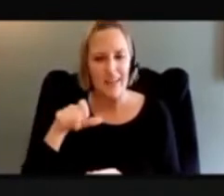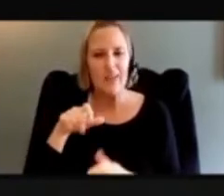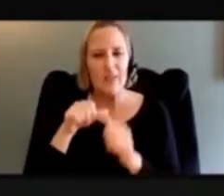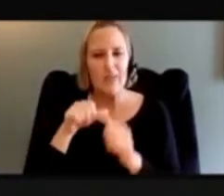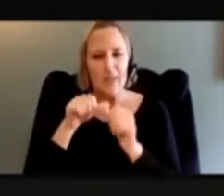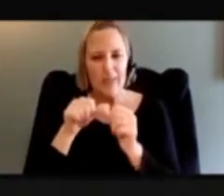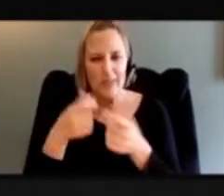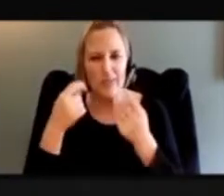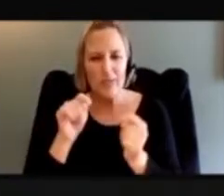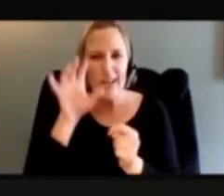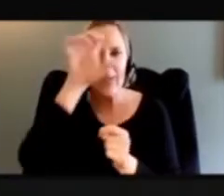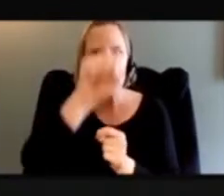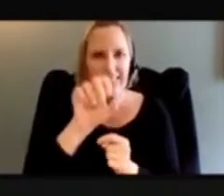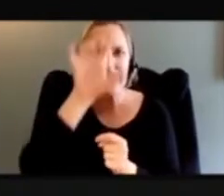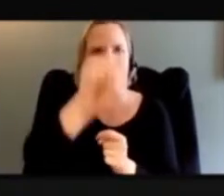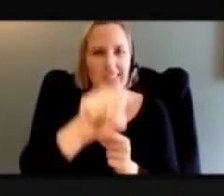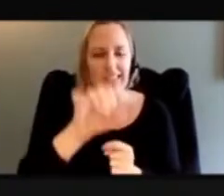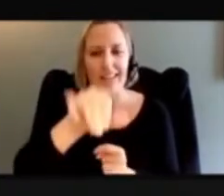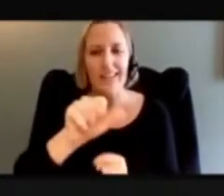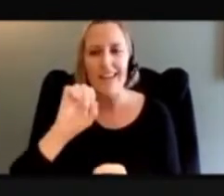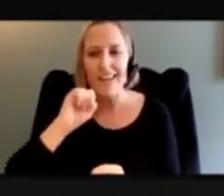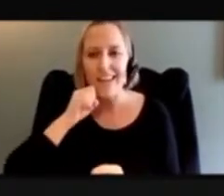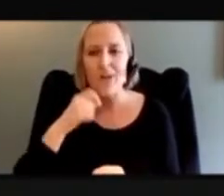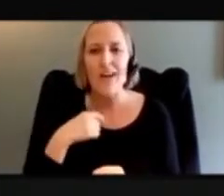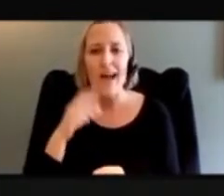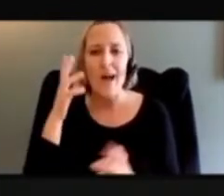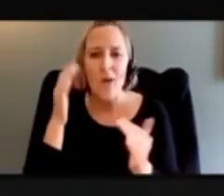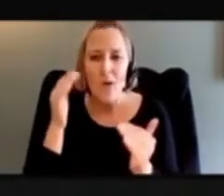you succeed in doing that as well.